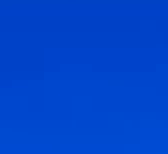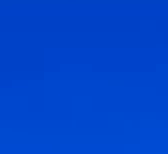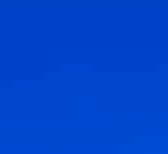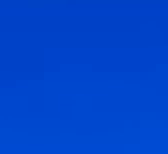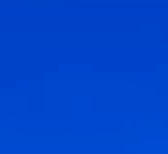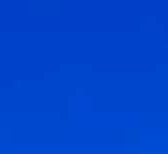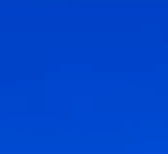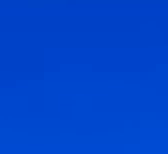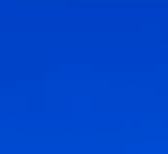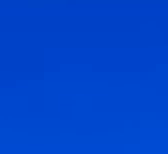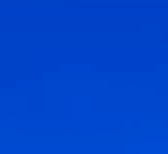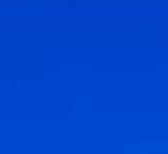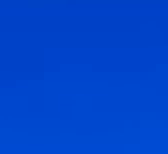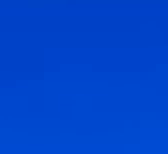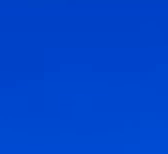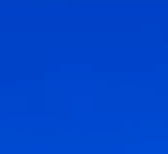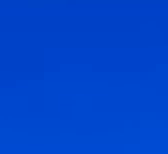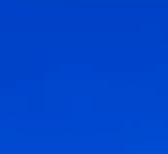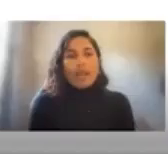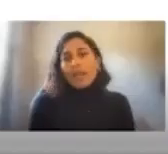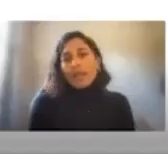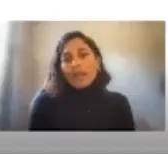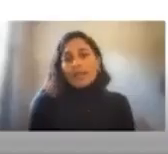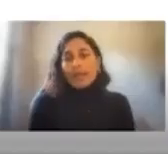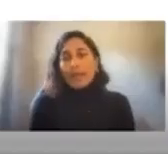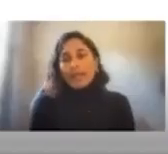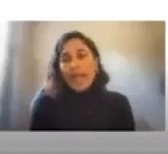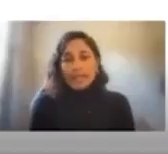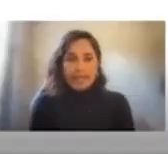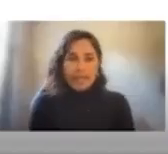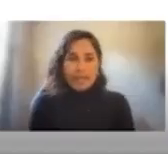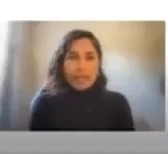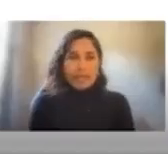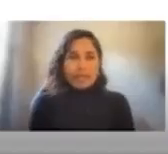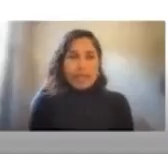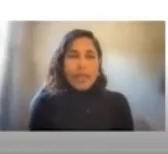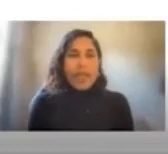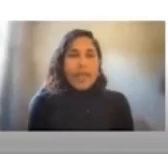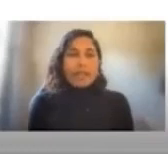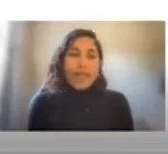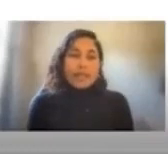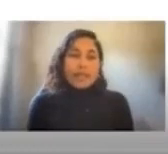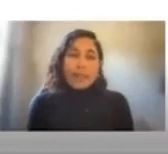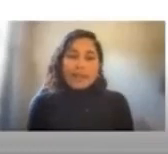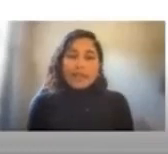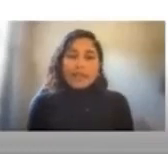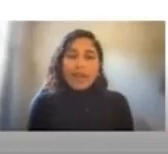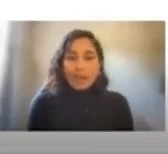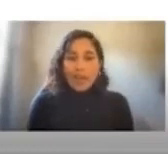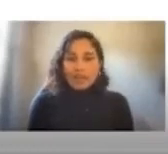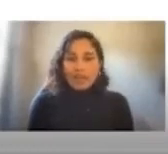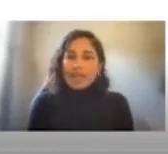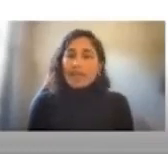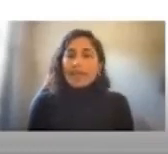We also know that aging and drug use is likely to create specific health needs and barriers to accessing services. And advances in medicines and